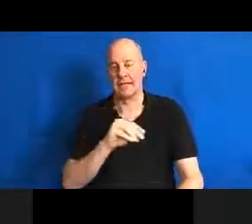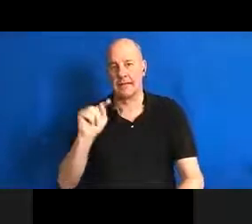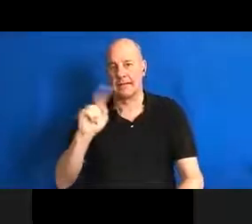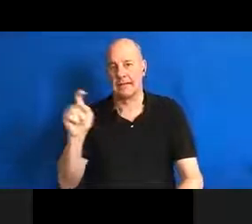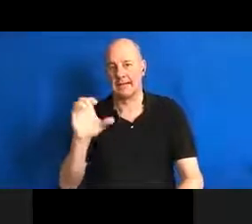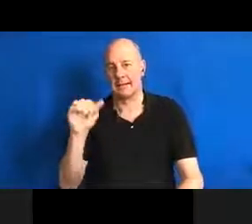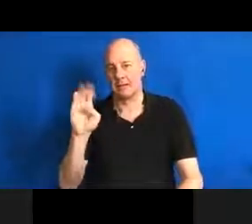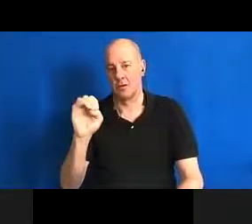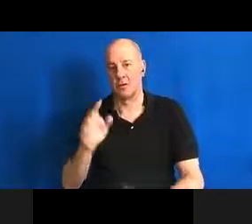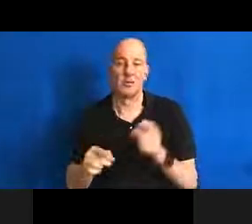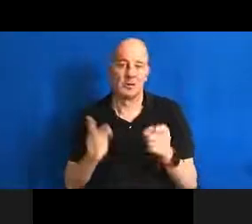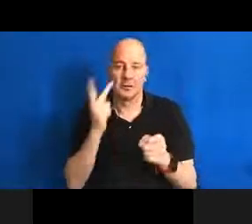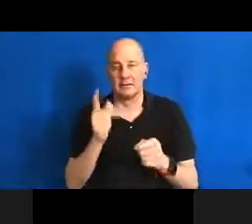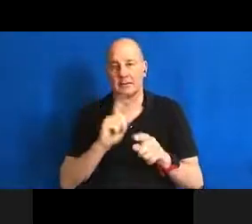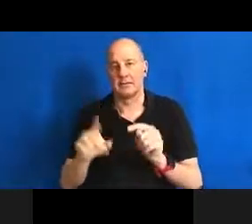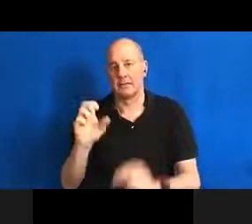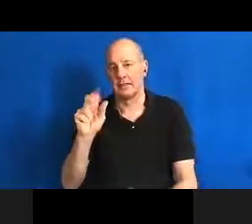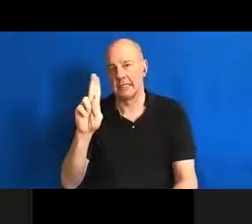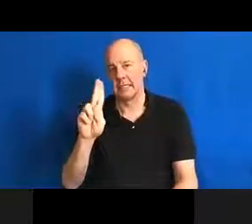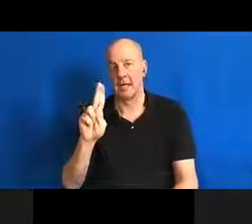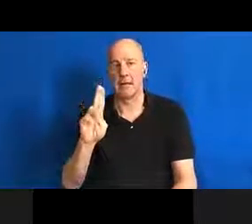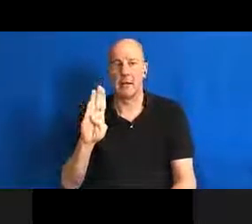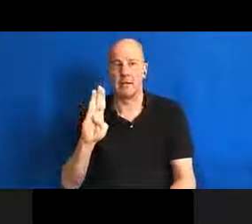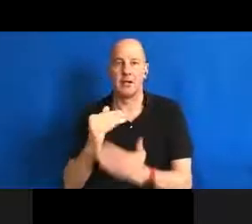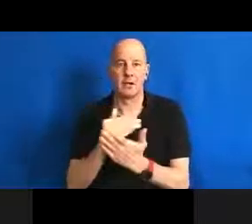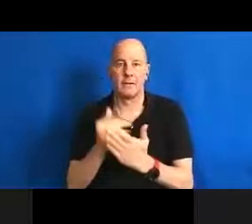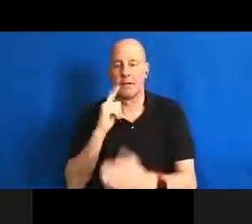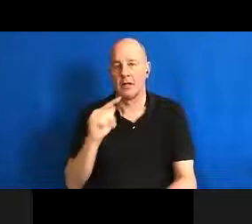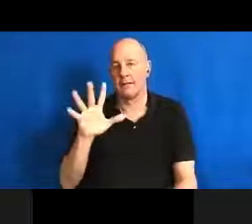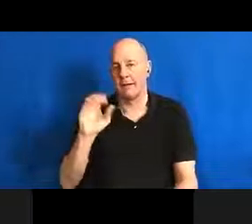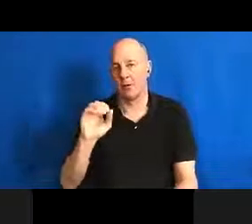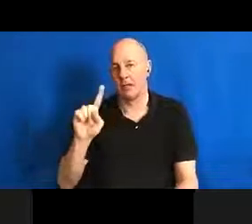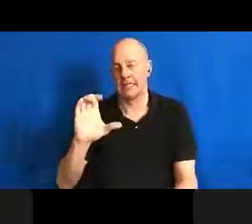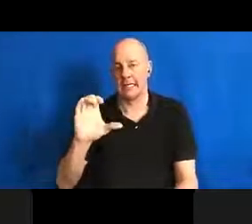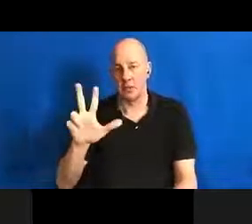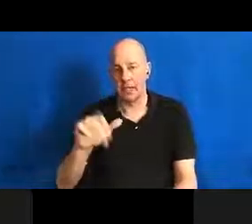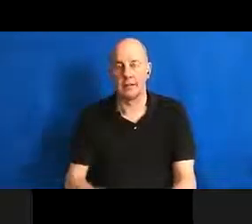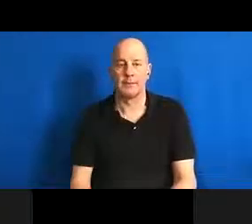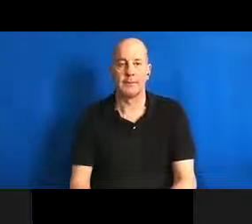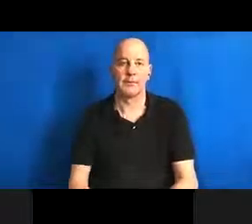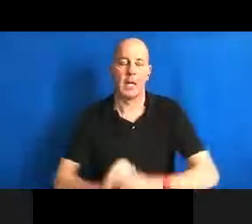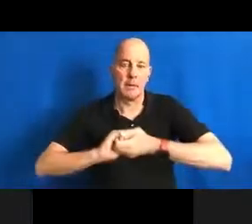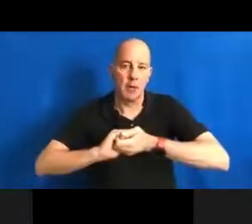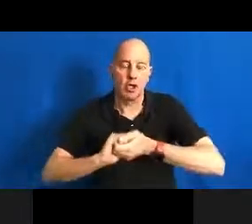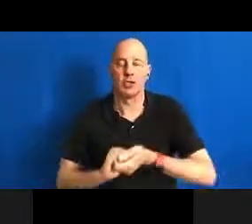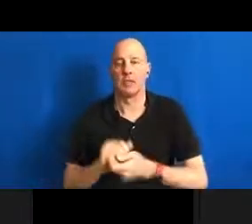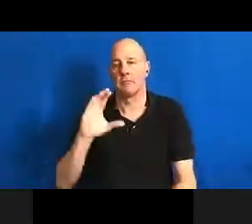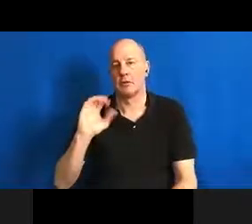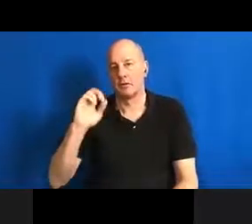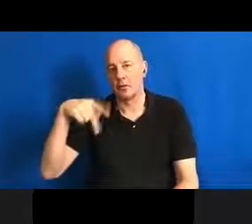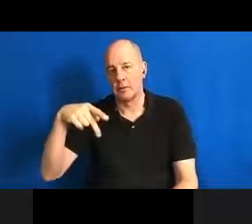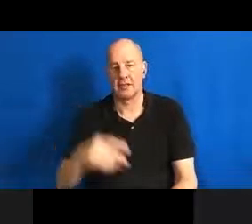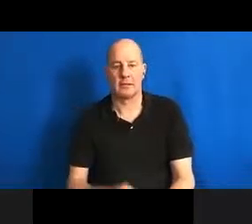find like the different subchapters for exempt organizations like 501c3s, partnerships, corporations. The next slide,